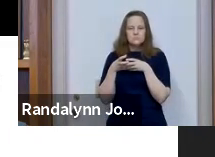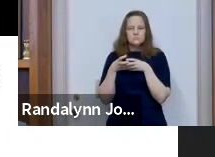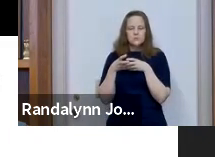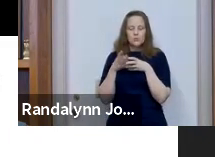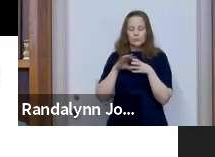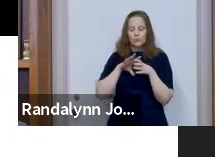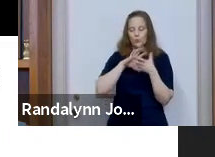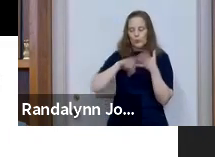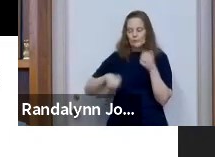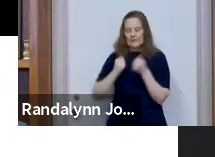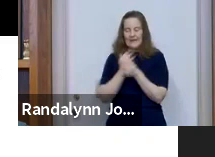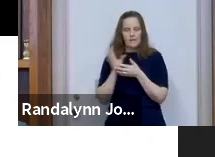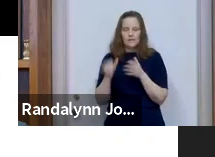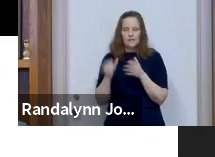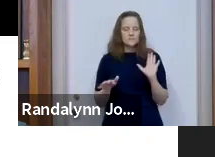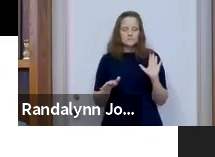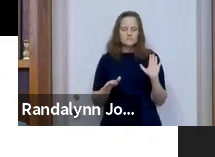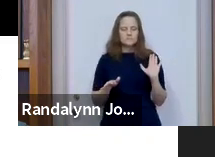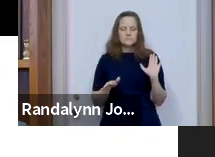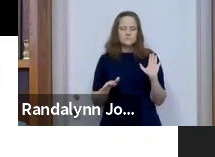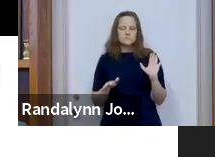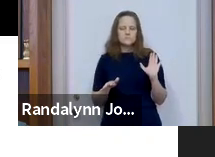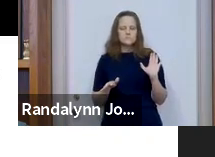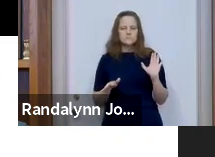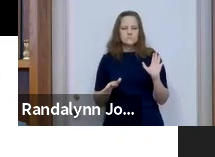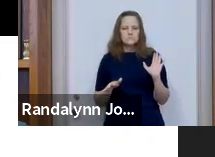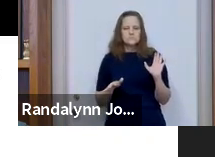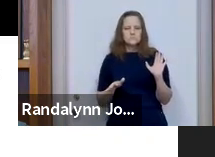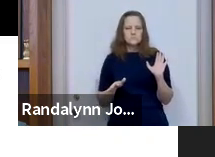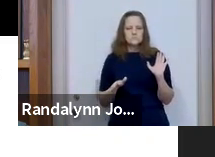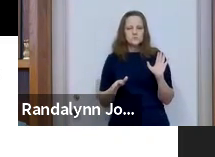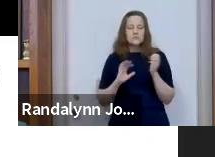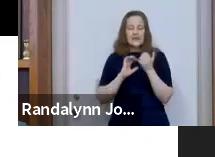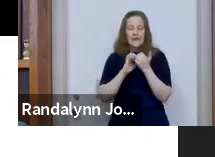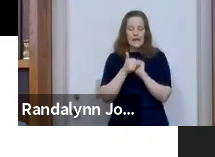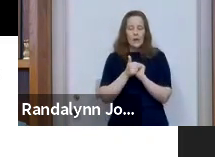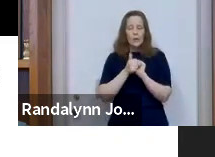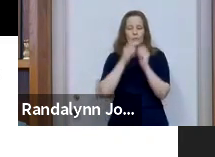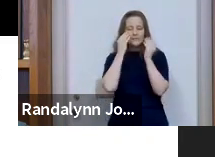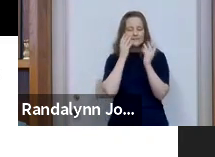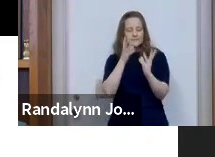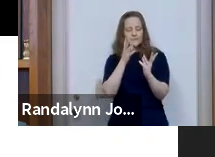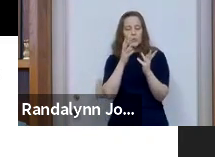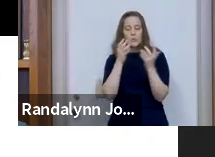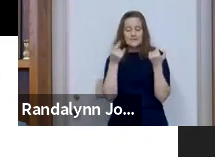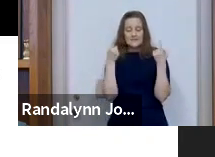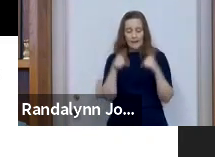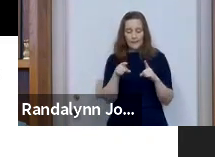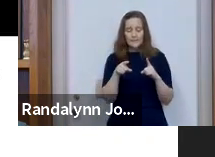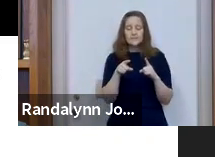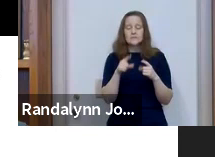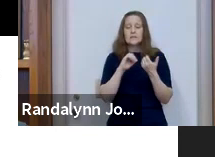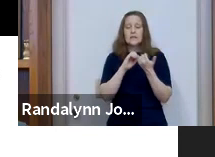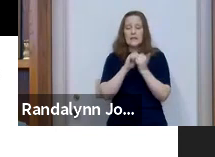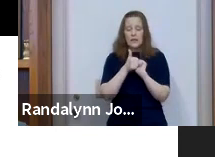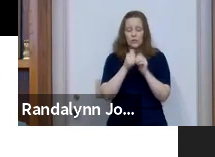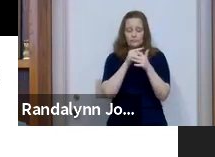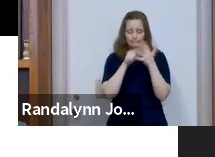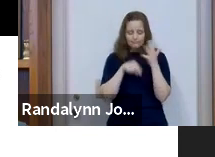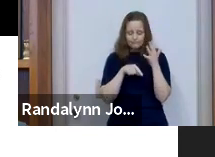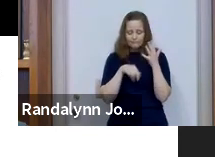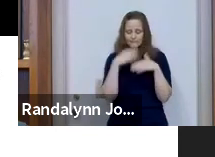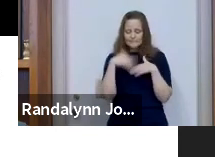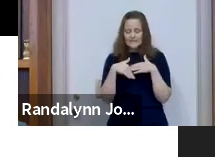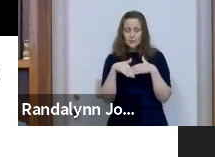removed or anything like that. This is just a way to let folks know this has happened, this has gone on. Direct